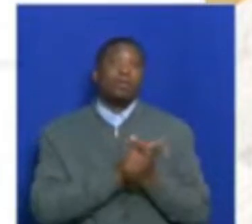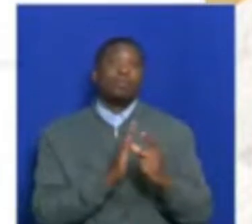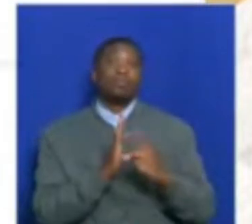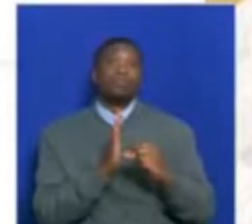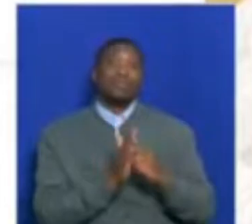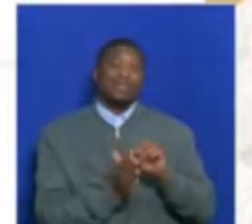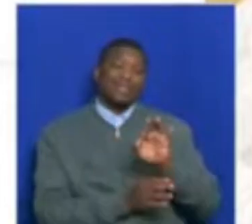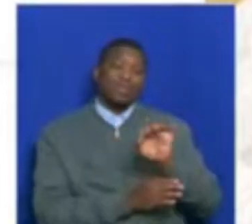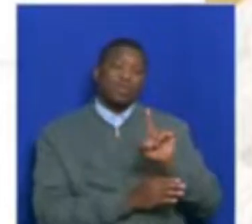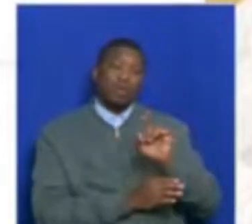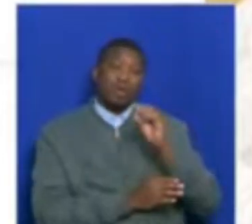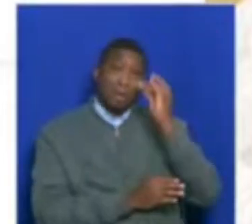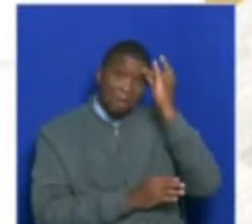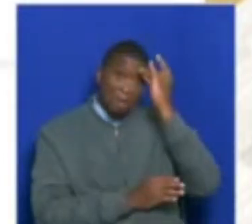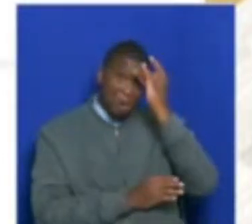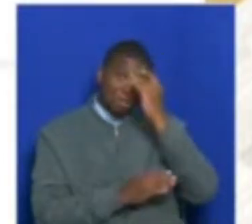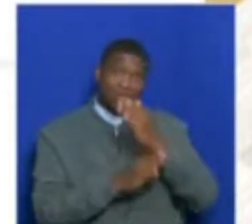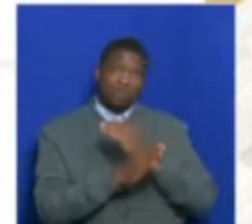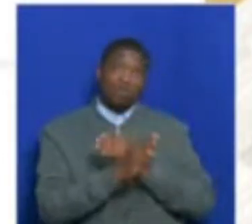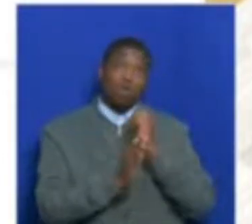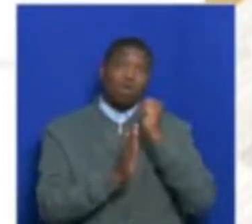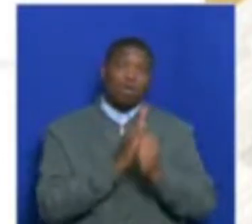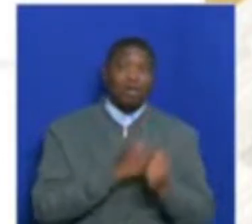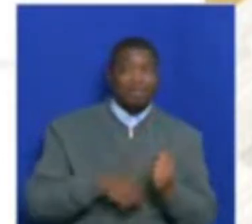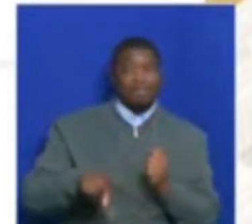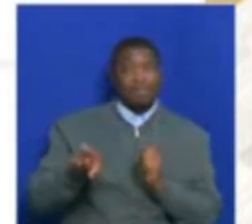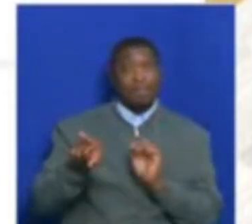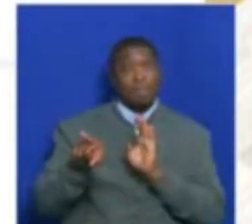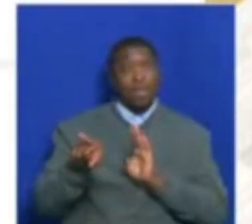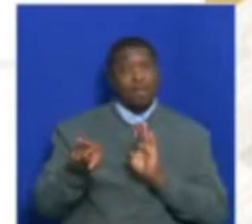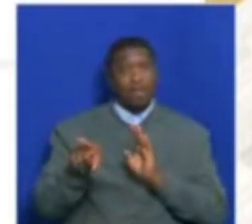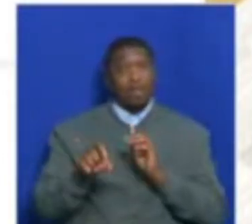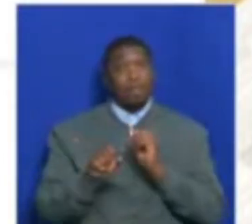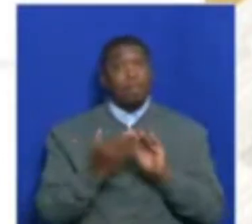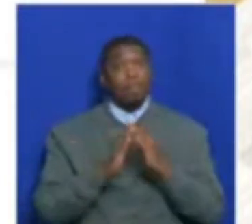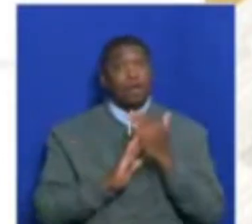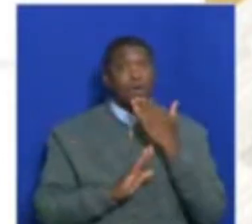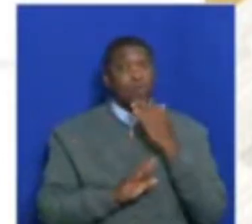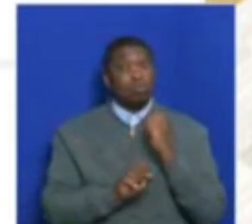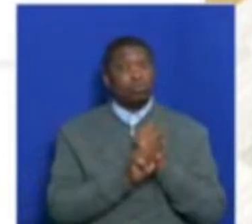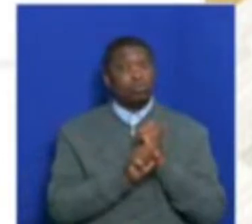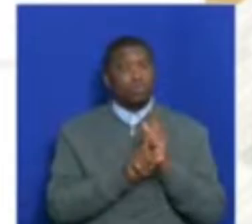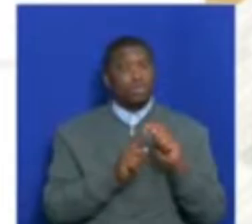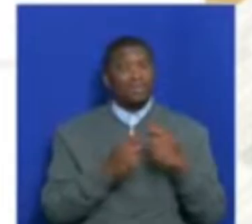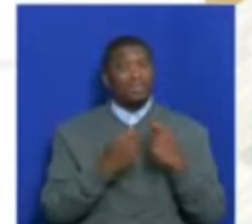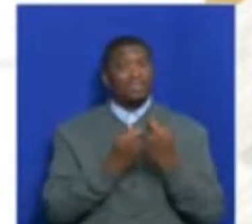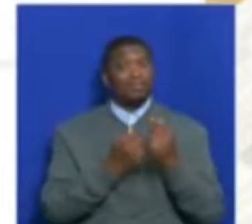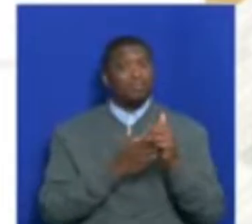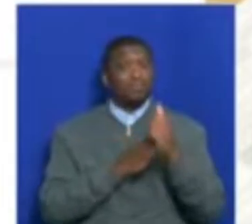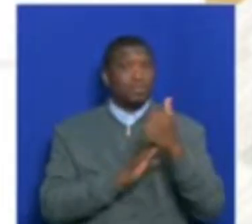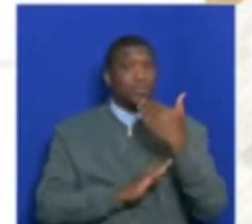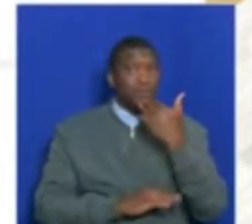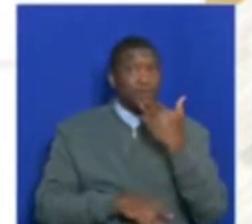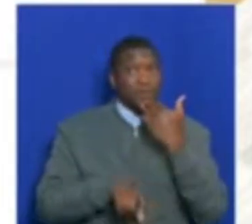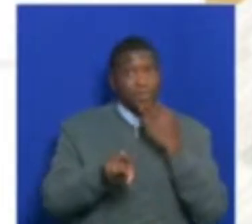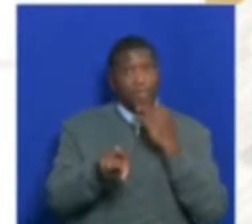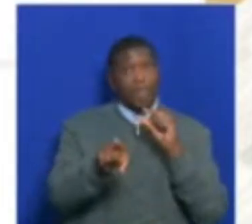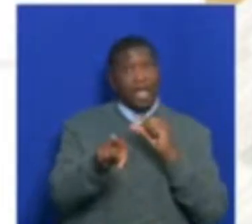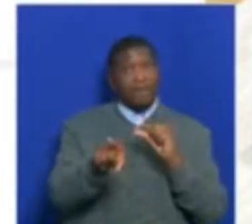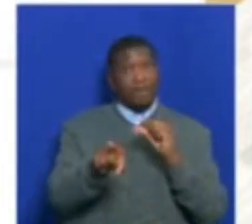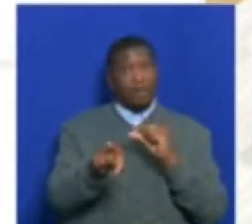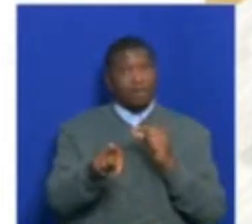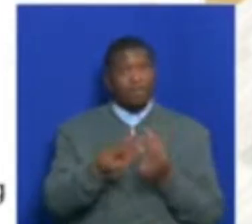the killing of Bevan Loftus by the task team led by Lieutenant Colonel Dina Govender, Gregory Loftus had